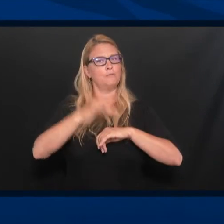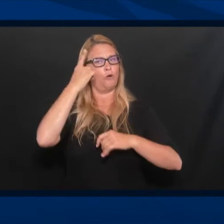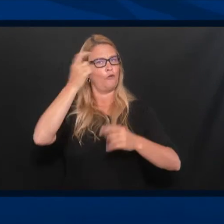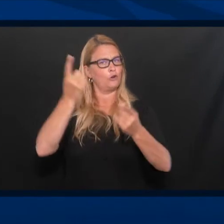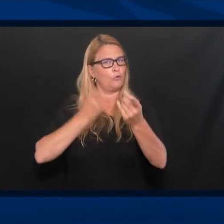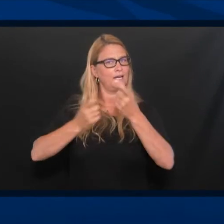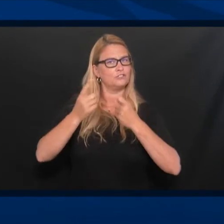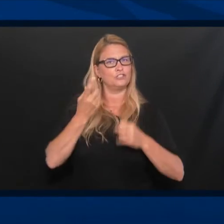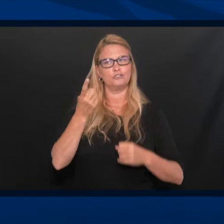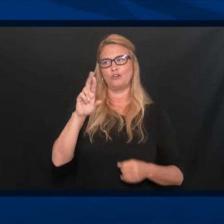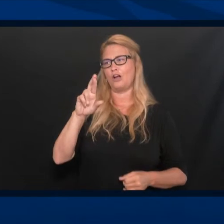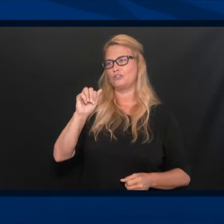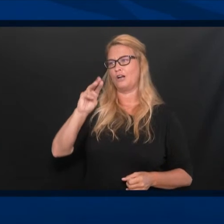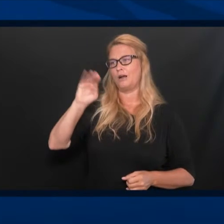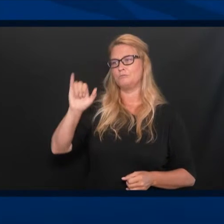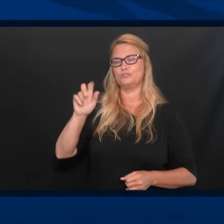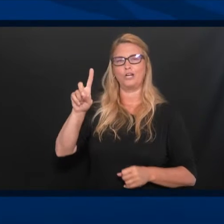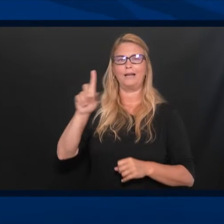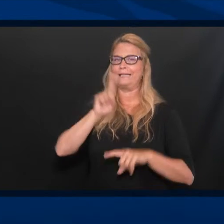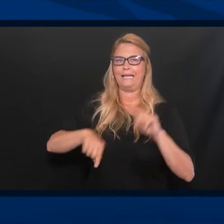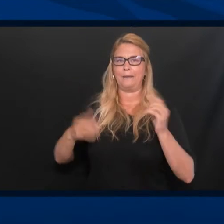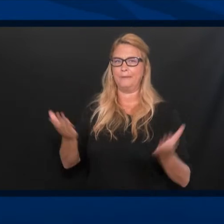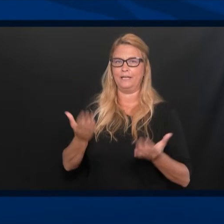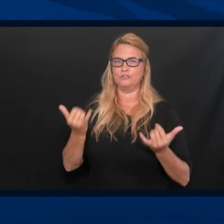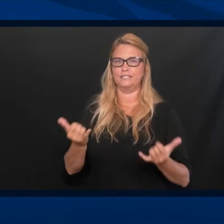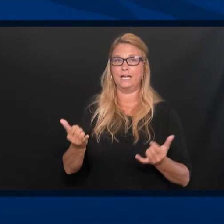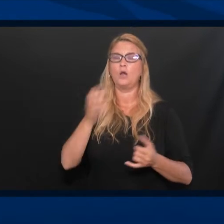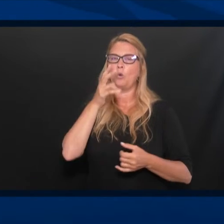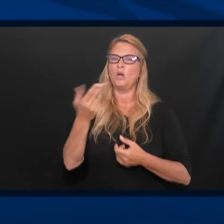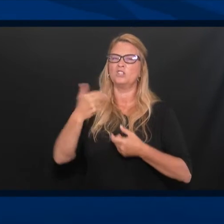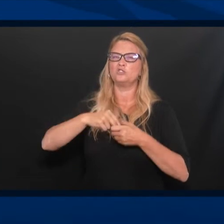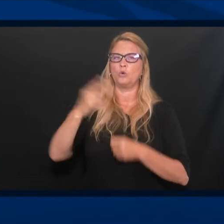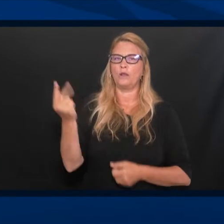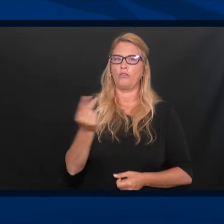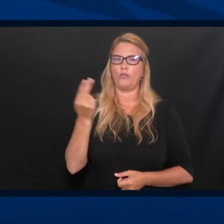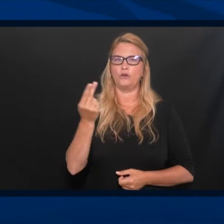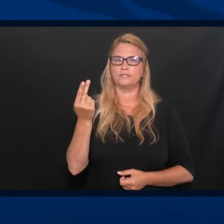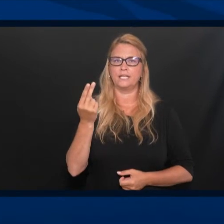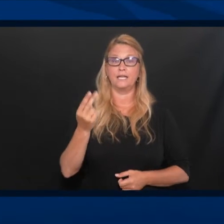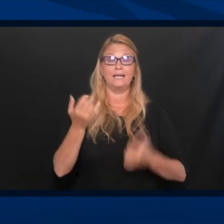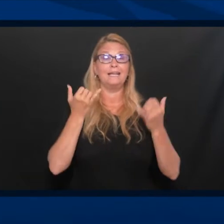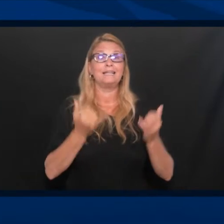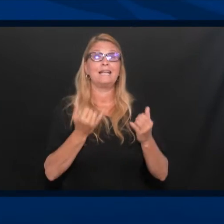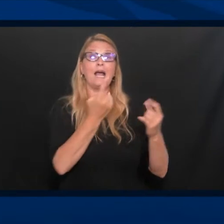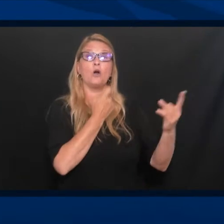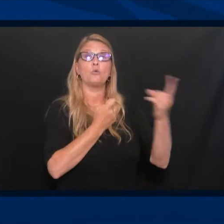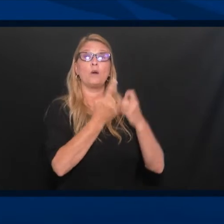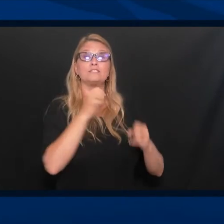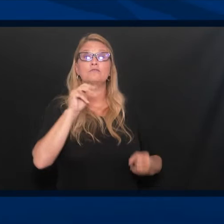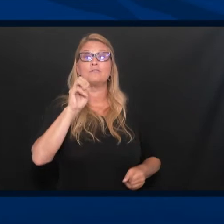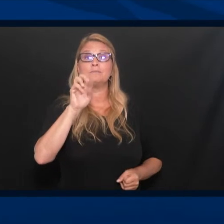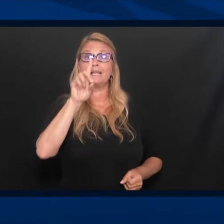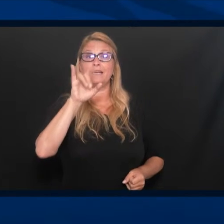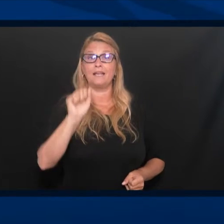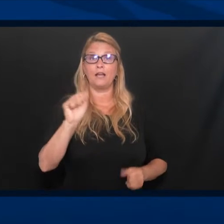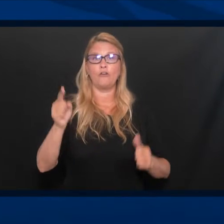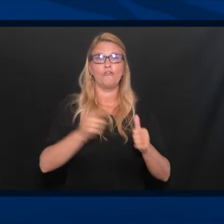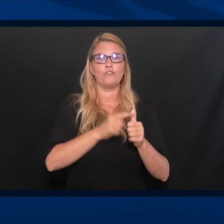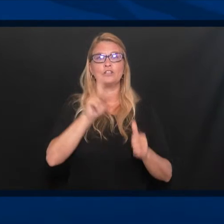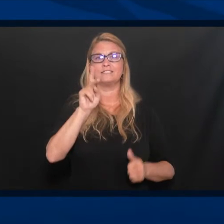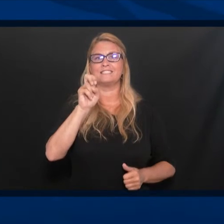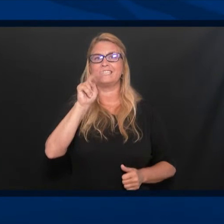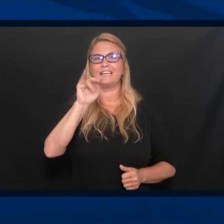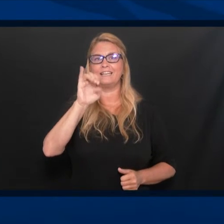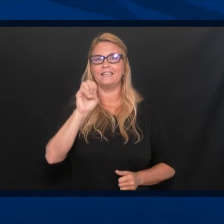Aina Amjad, our state health officer, had a prior engagement today, and she will rejoin us on Thursday. We'll now go to questions from members of the media. The first today from Kenny Bass